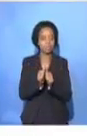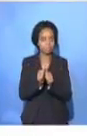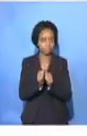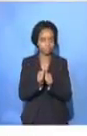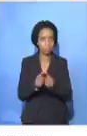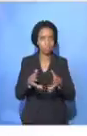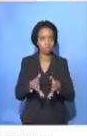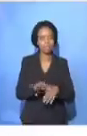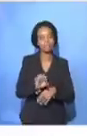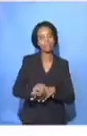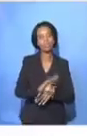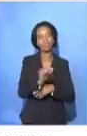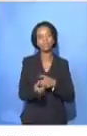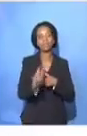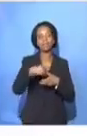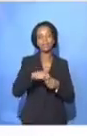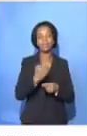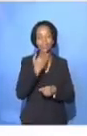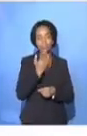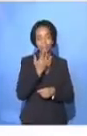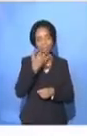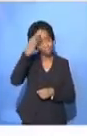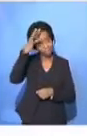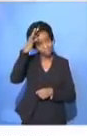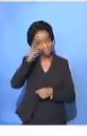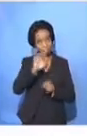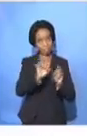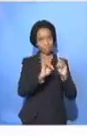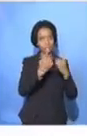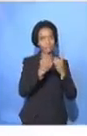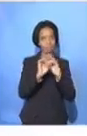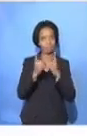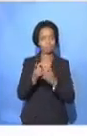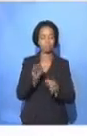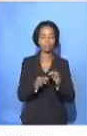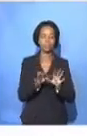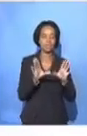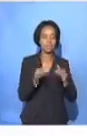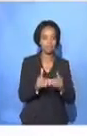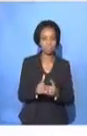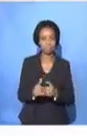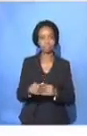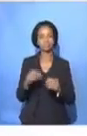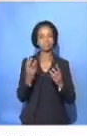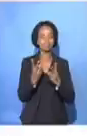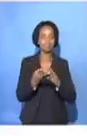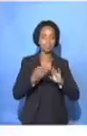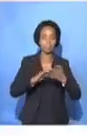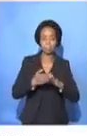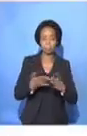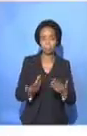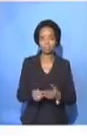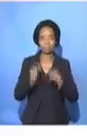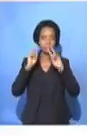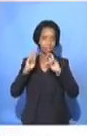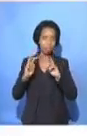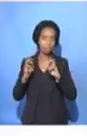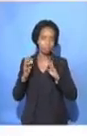in South Africa, including government departments, political parties, civil society,